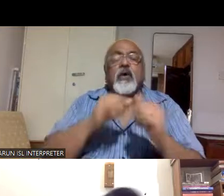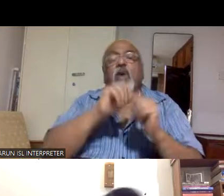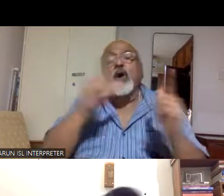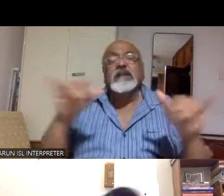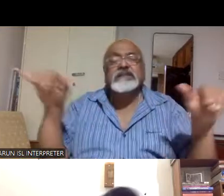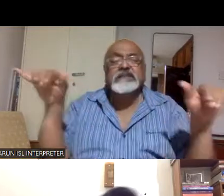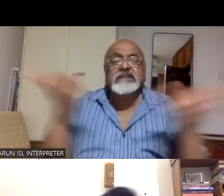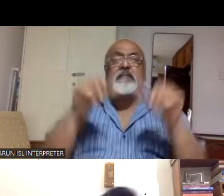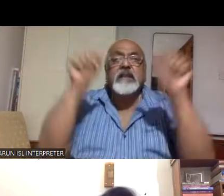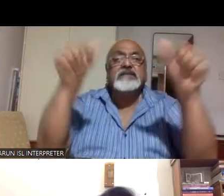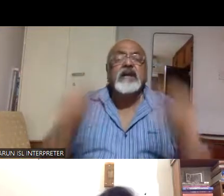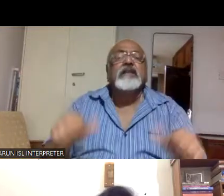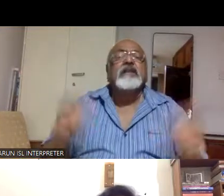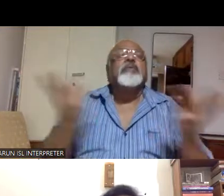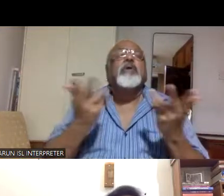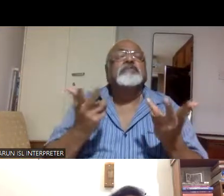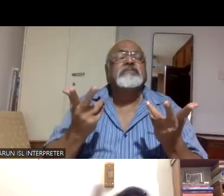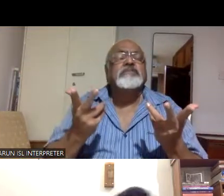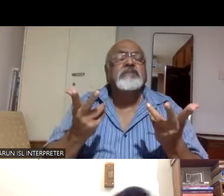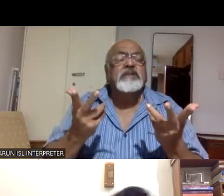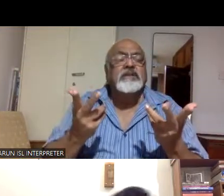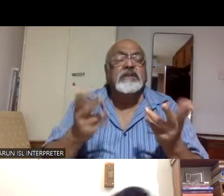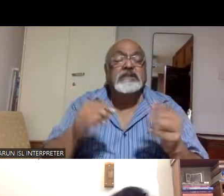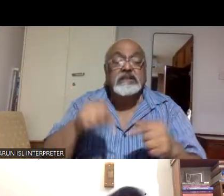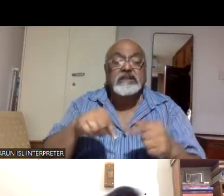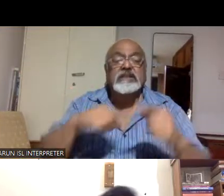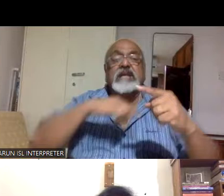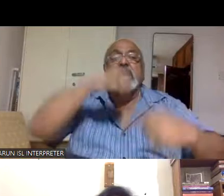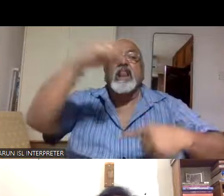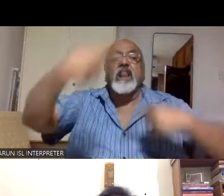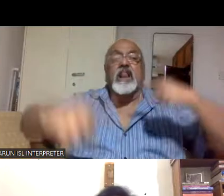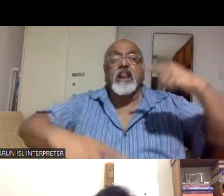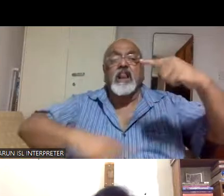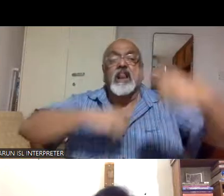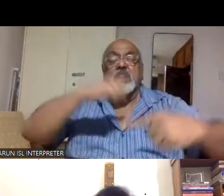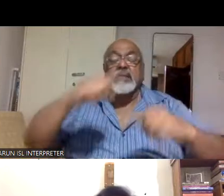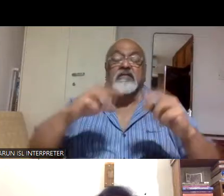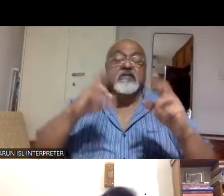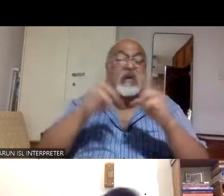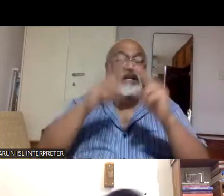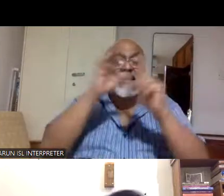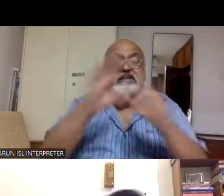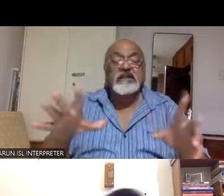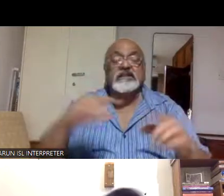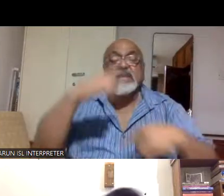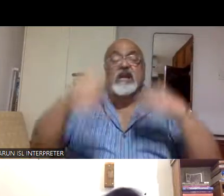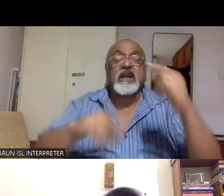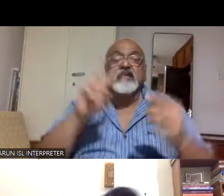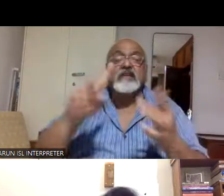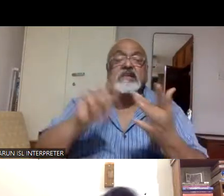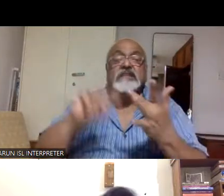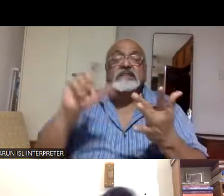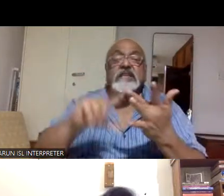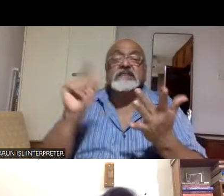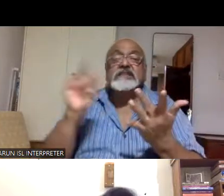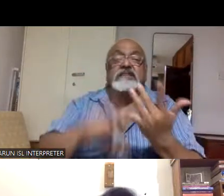the conclusion that it is a cycle, and it is a vicious cycle. If you are poor,